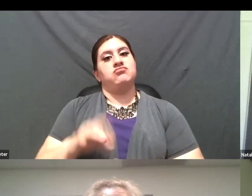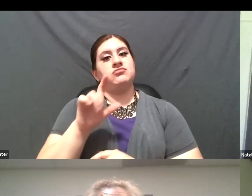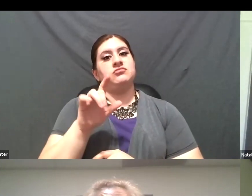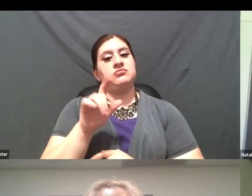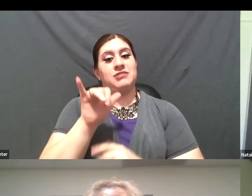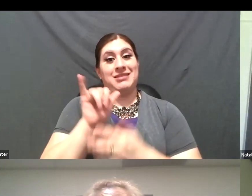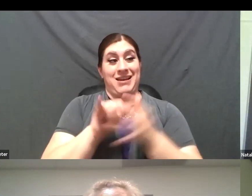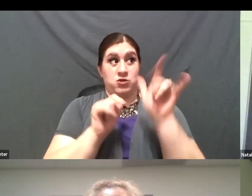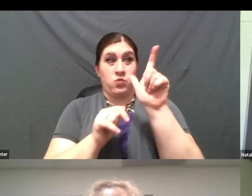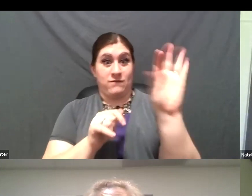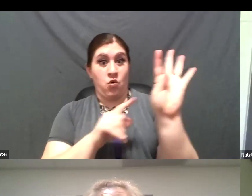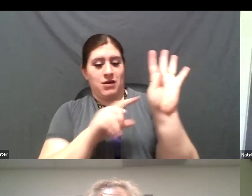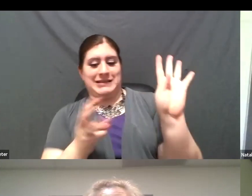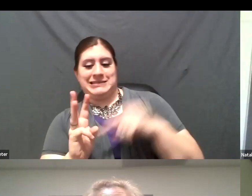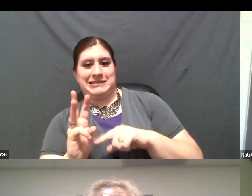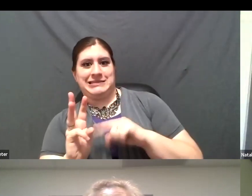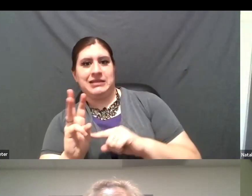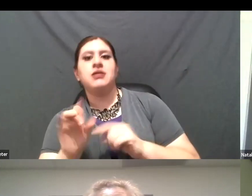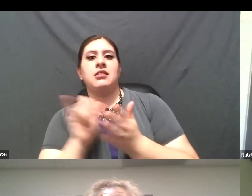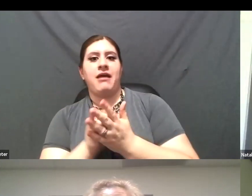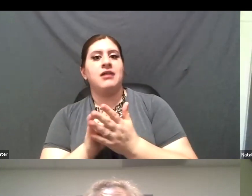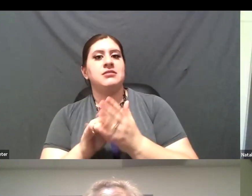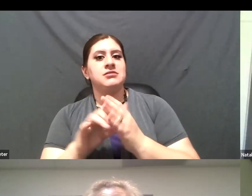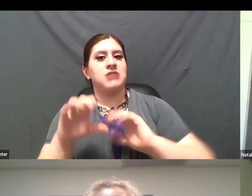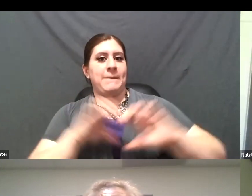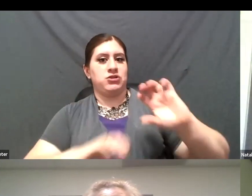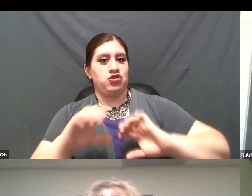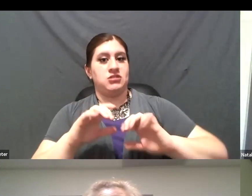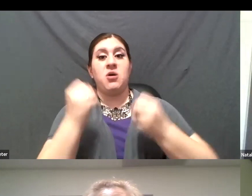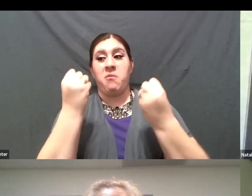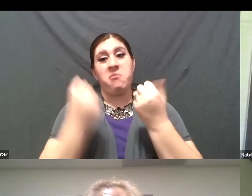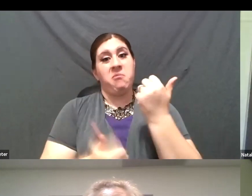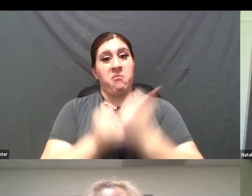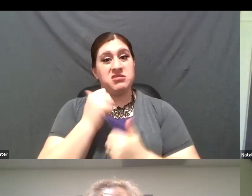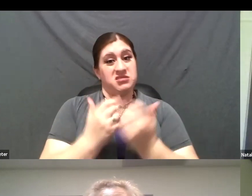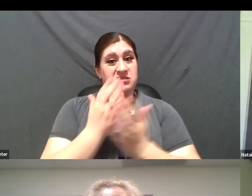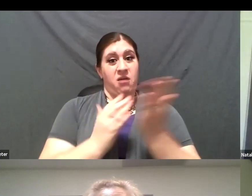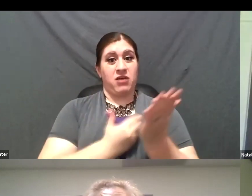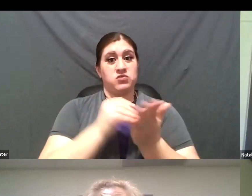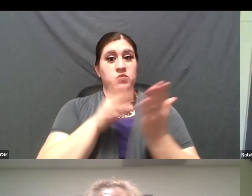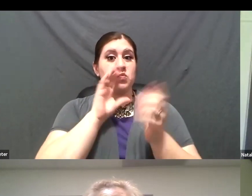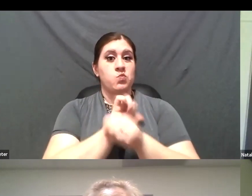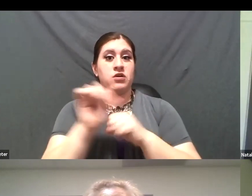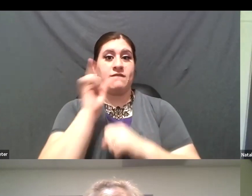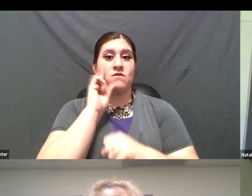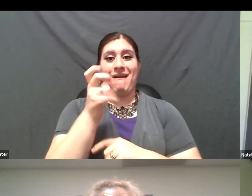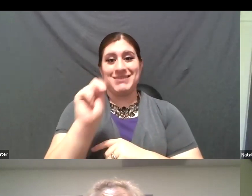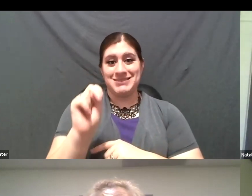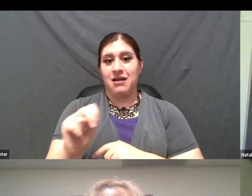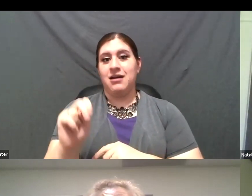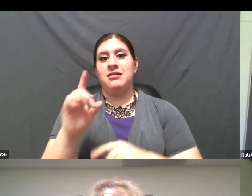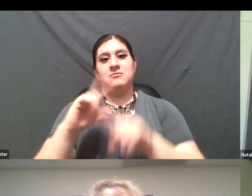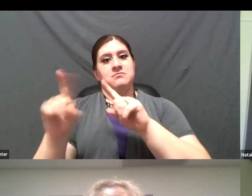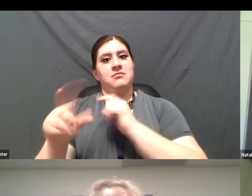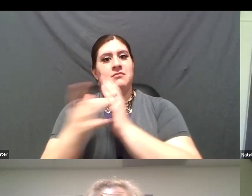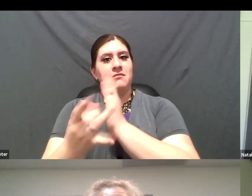of those, in fact, are chemistry courses. And so some of our students, in fact, go to work for ExxonMobil or Valero, and they sometimes work in the